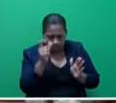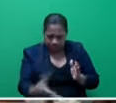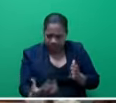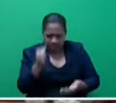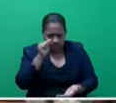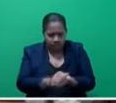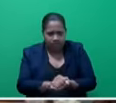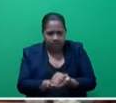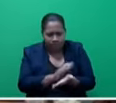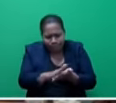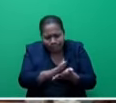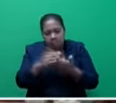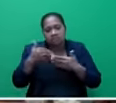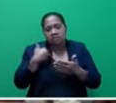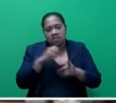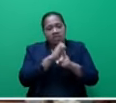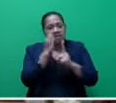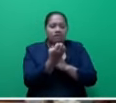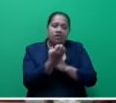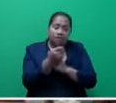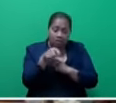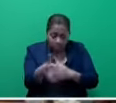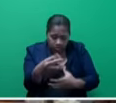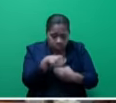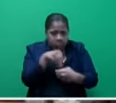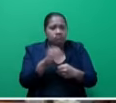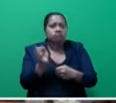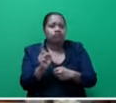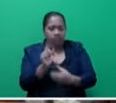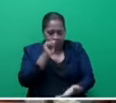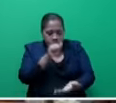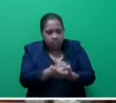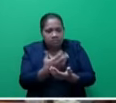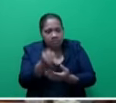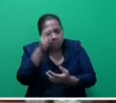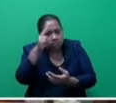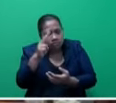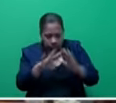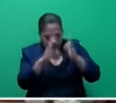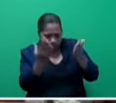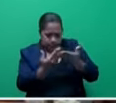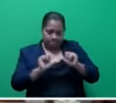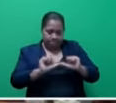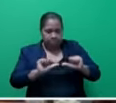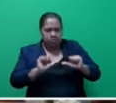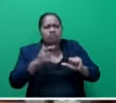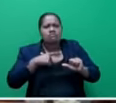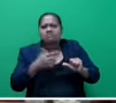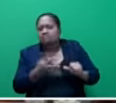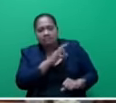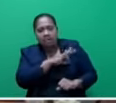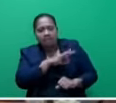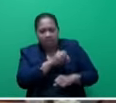clean and healthy environment. This includes the right to have our natural world protected for the benefit for